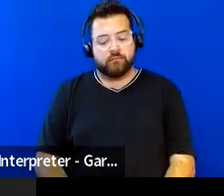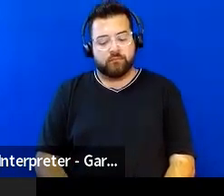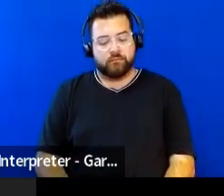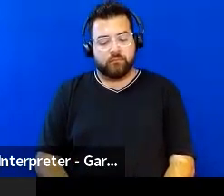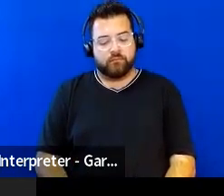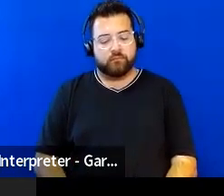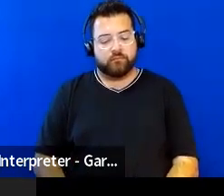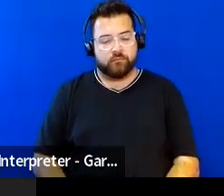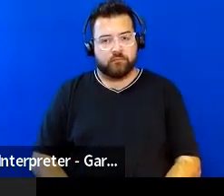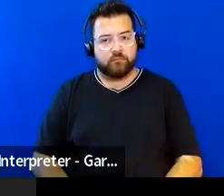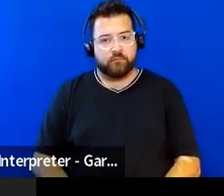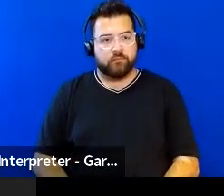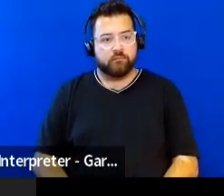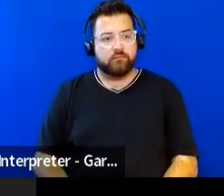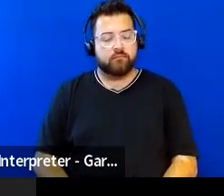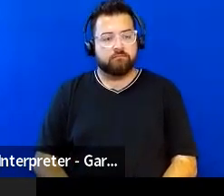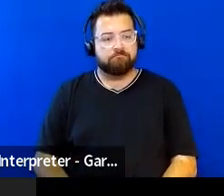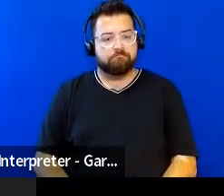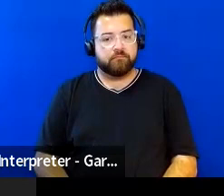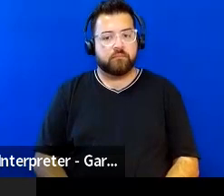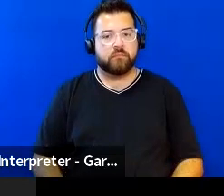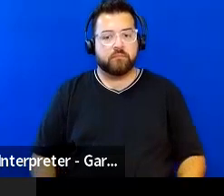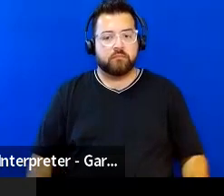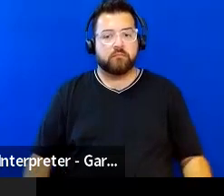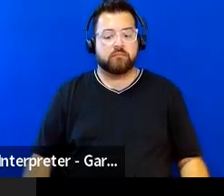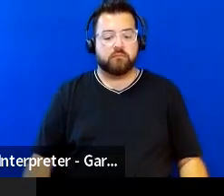Okay. Then we've got